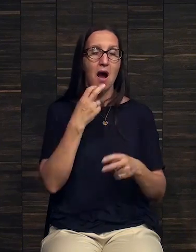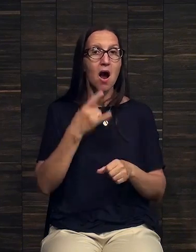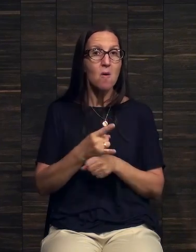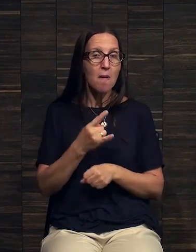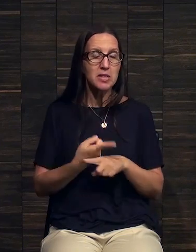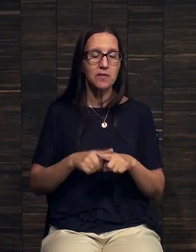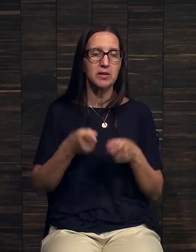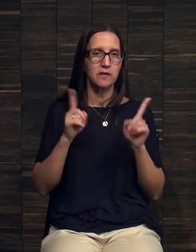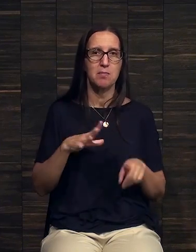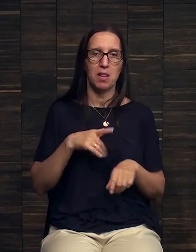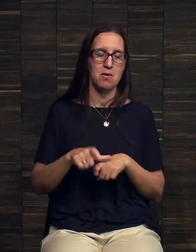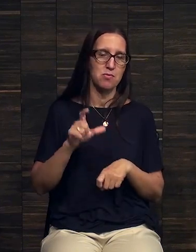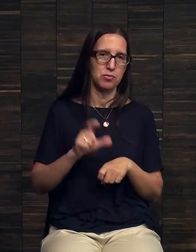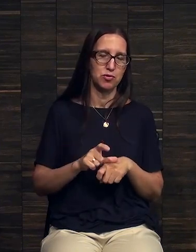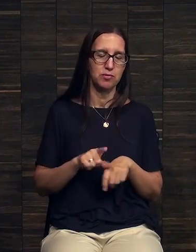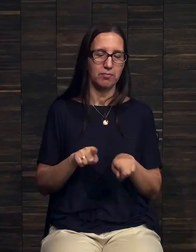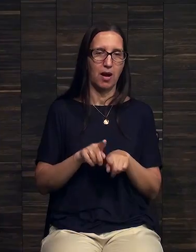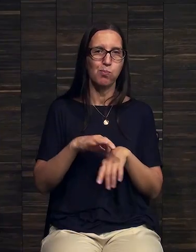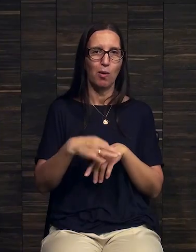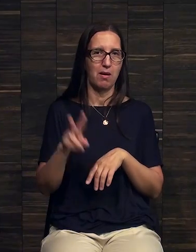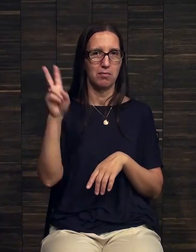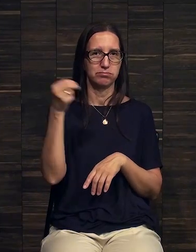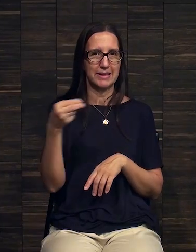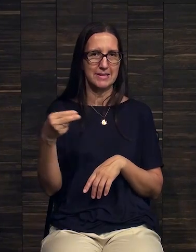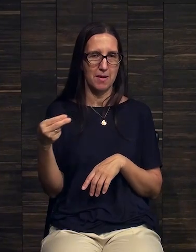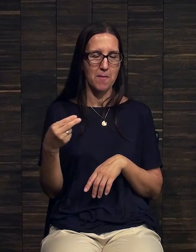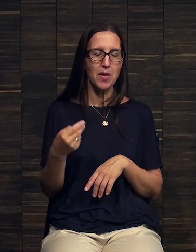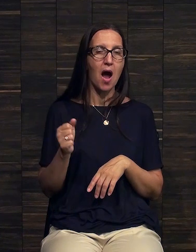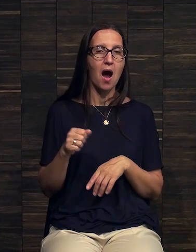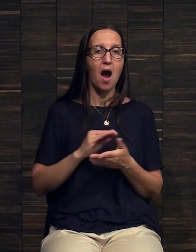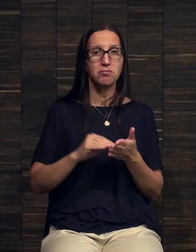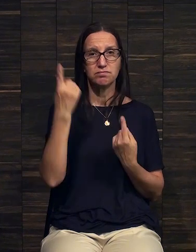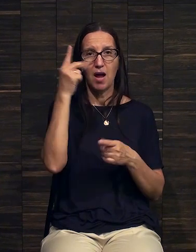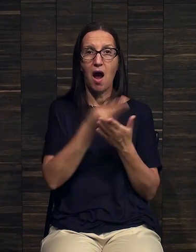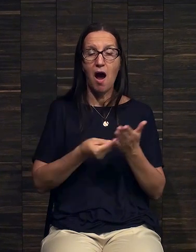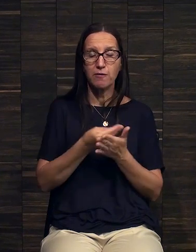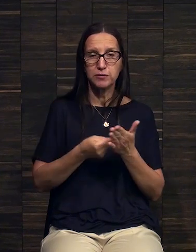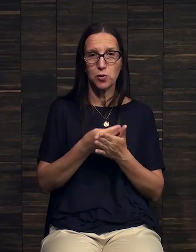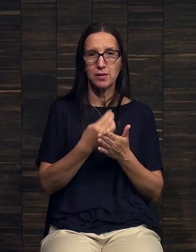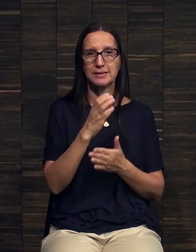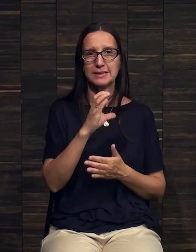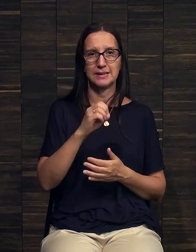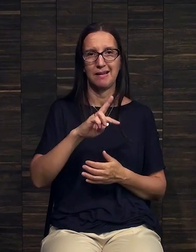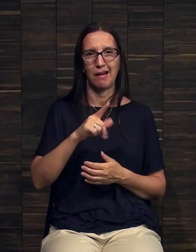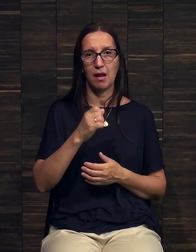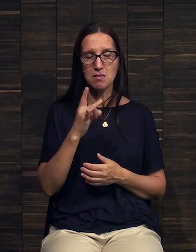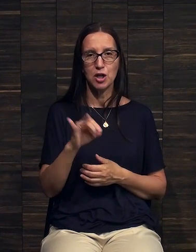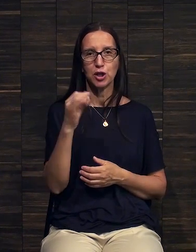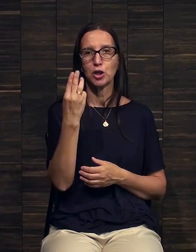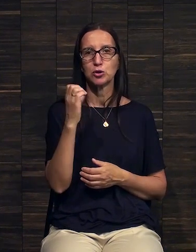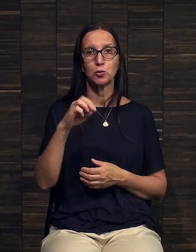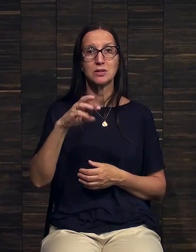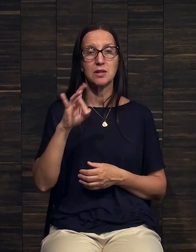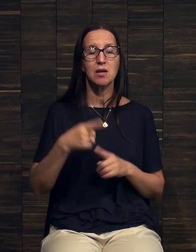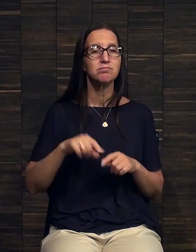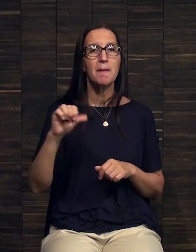bad. And for comics, it was a kind of painful subject because the author, Siegel and Shuster, most